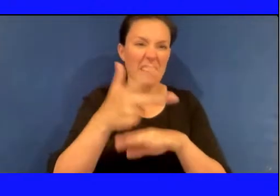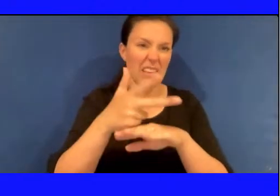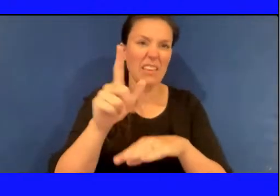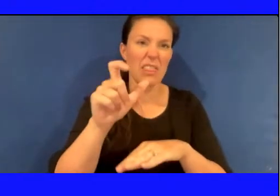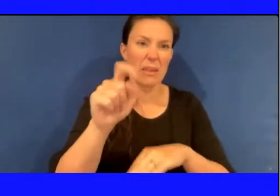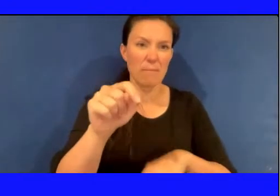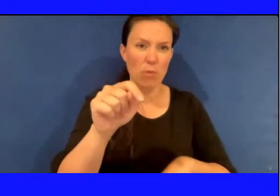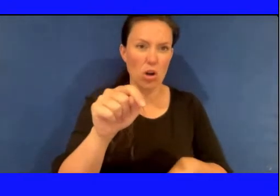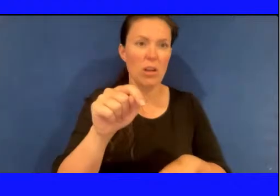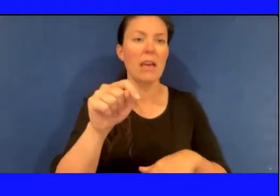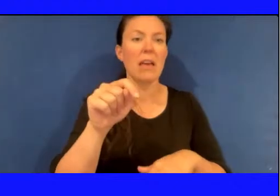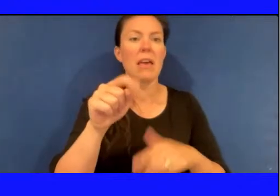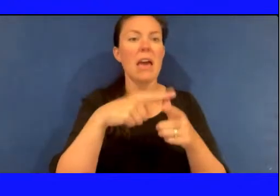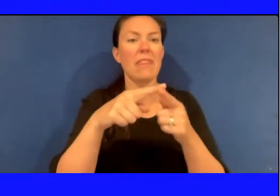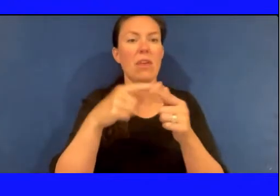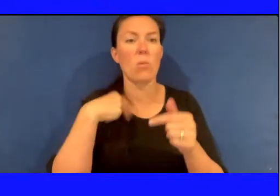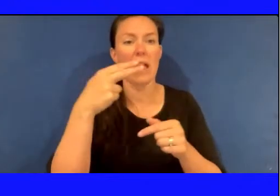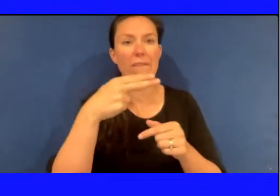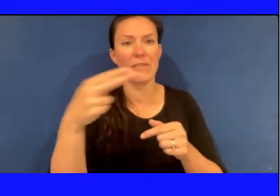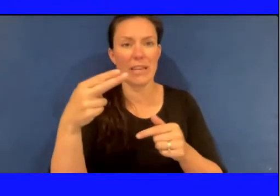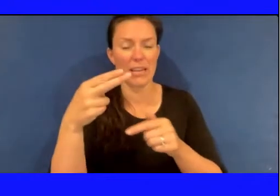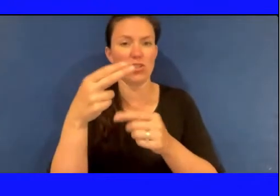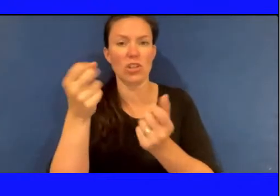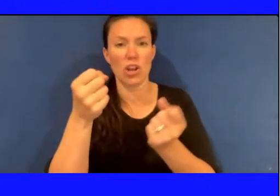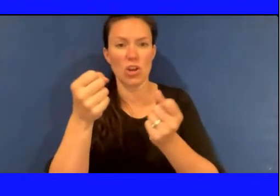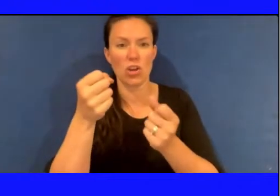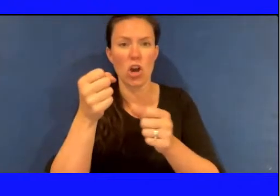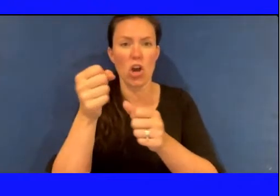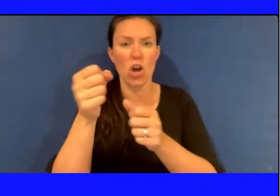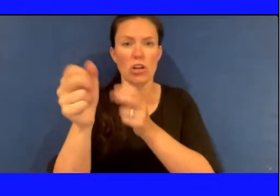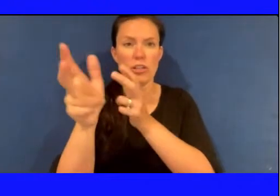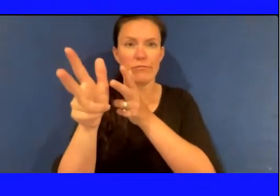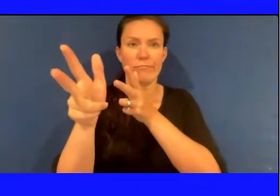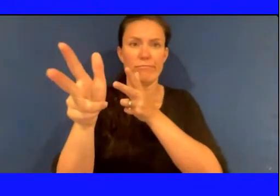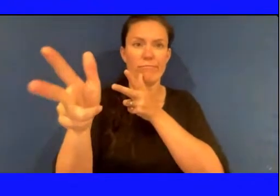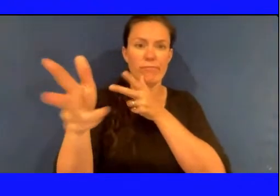houses H&H cars, or cars parked for H&H